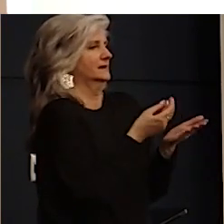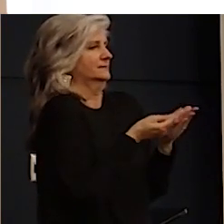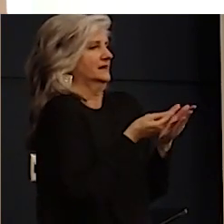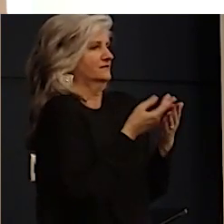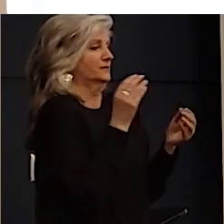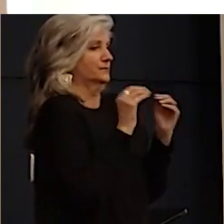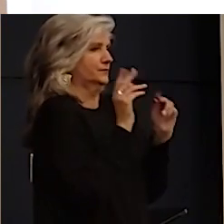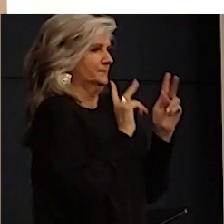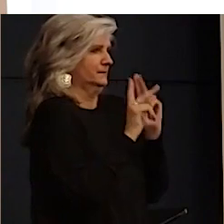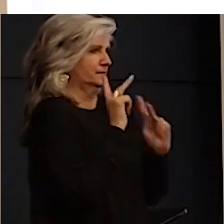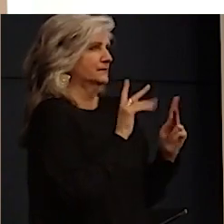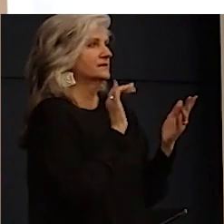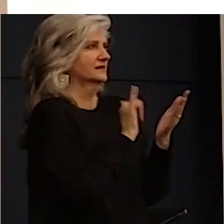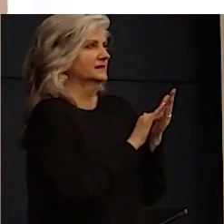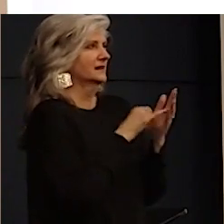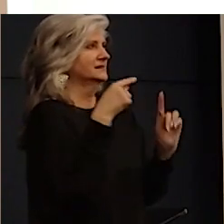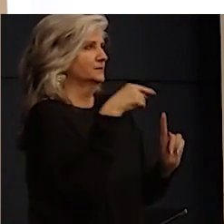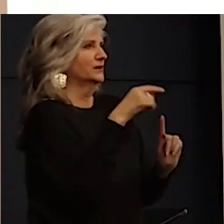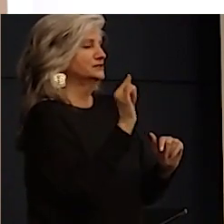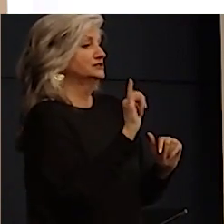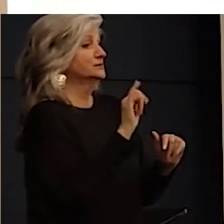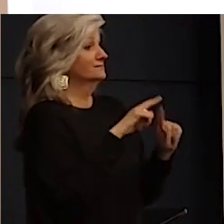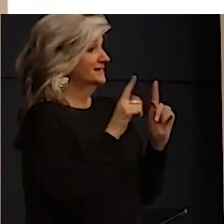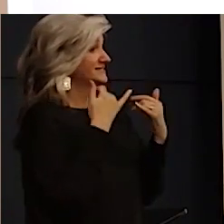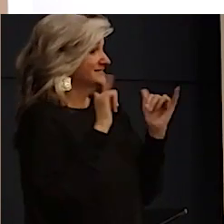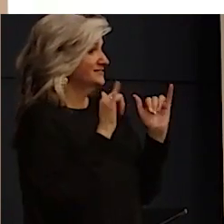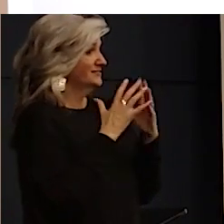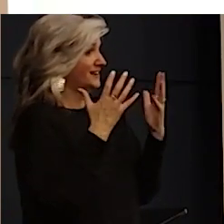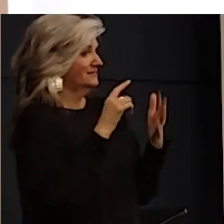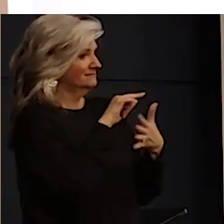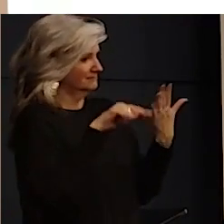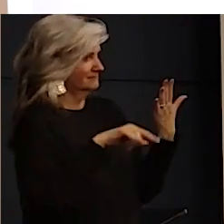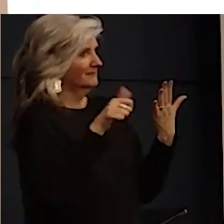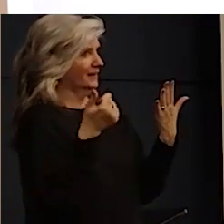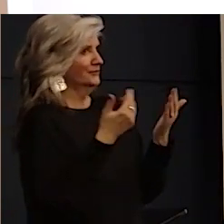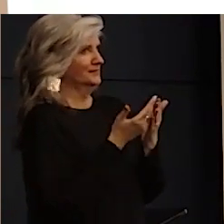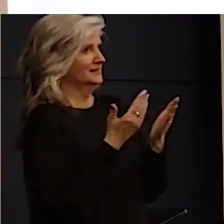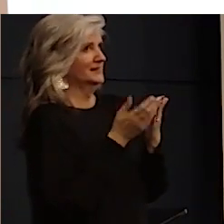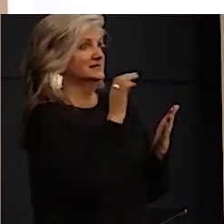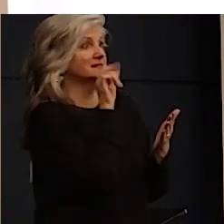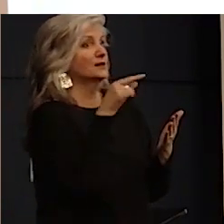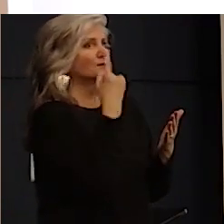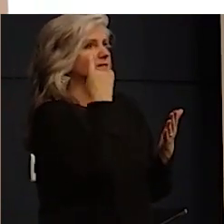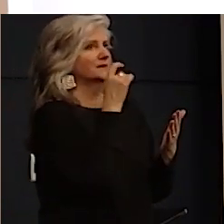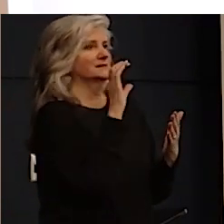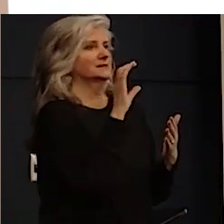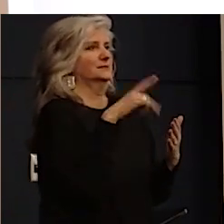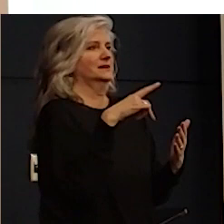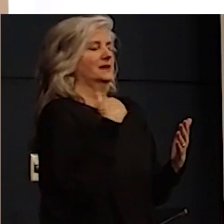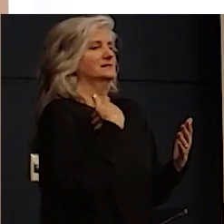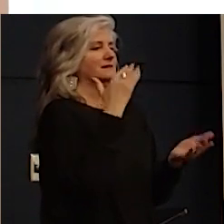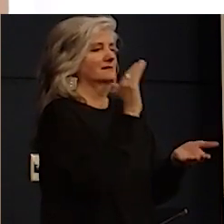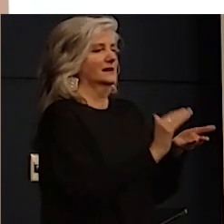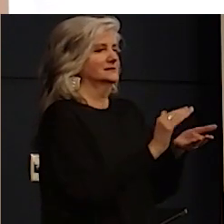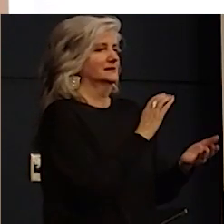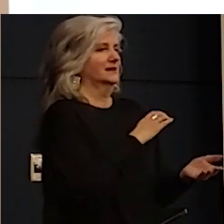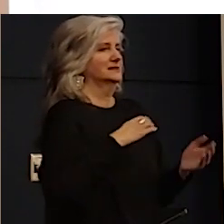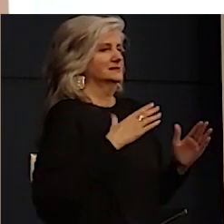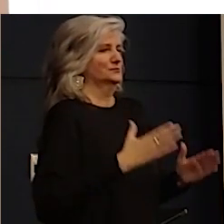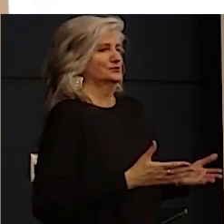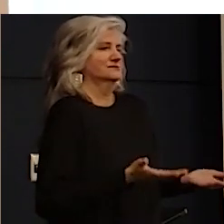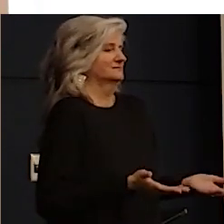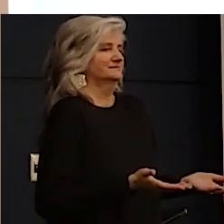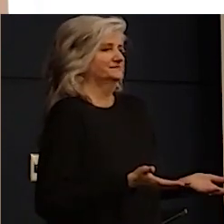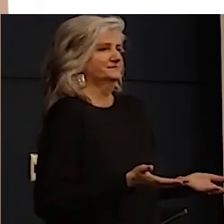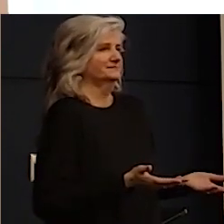factor as well. But as you can tell, there's a lot of other factors. It's not just because CenterPoint has fewer customers that bills are higher here.